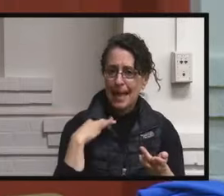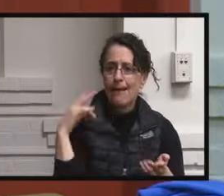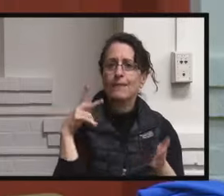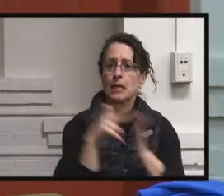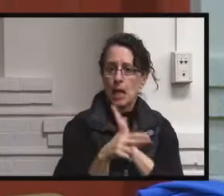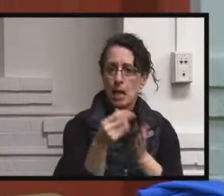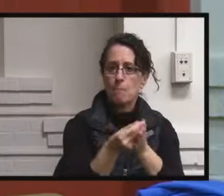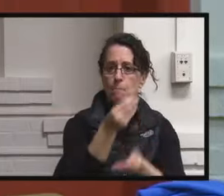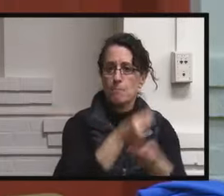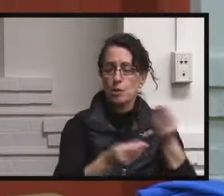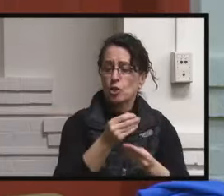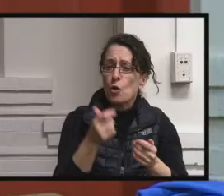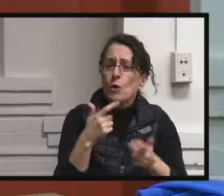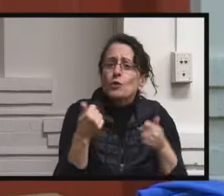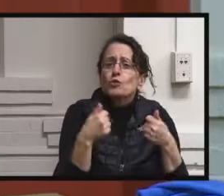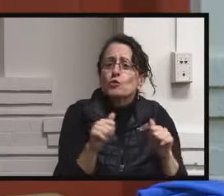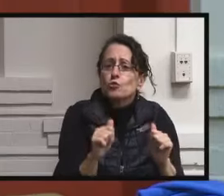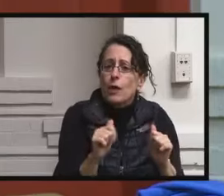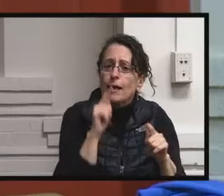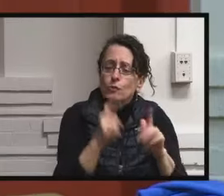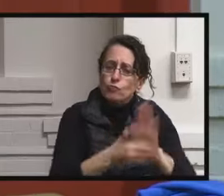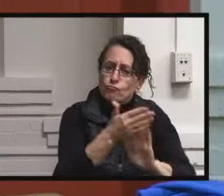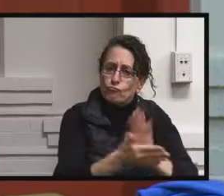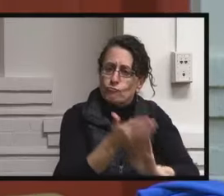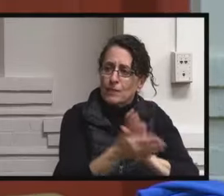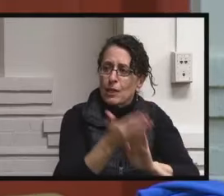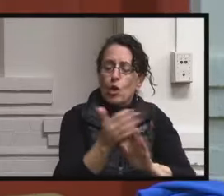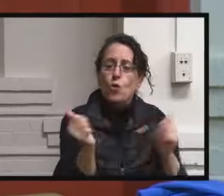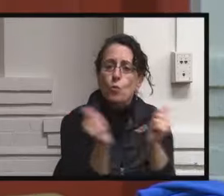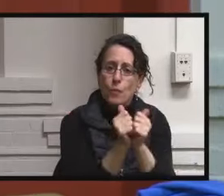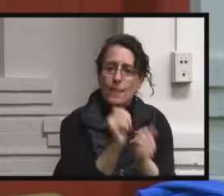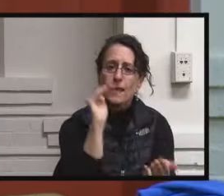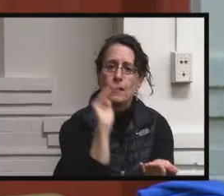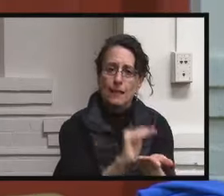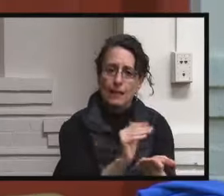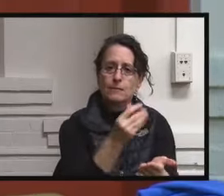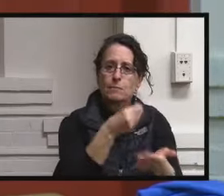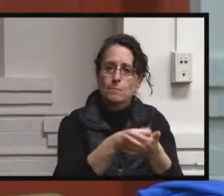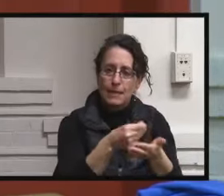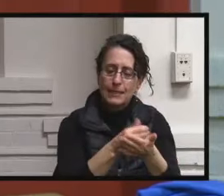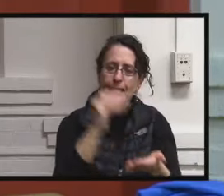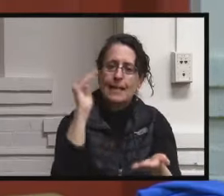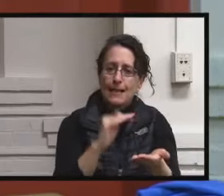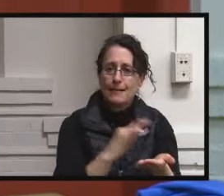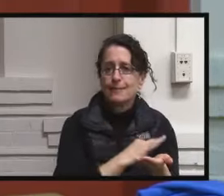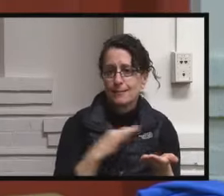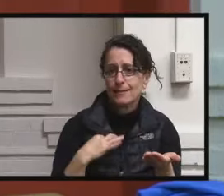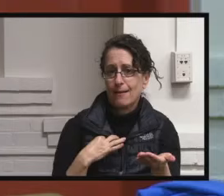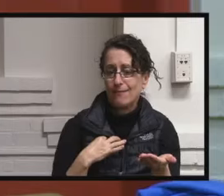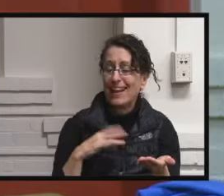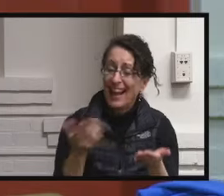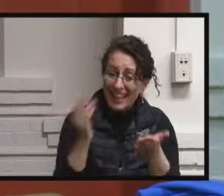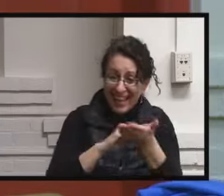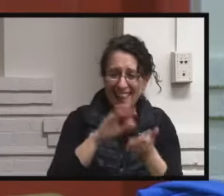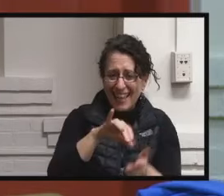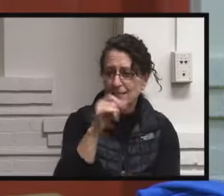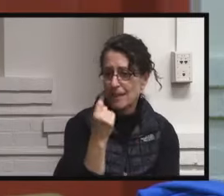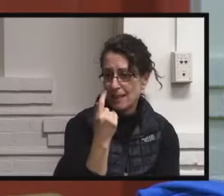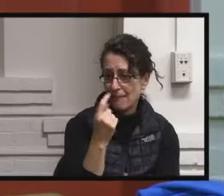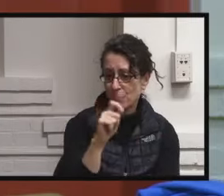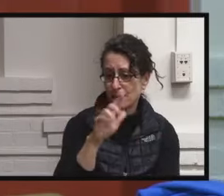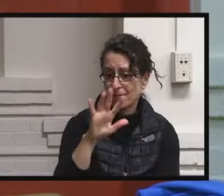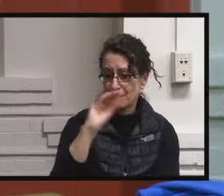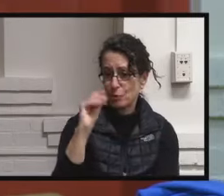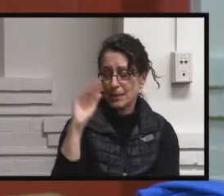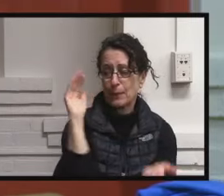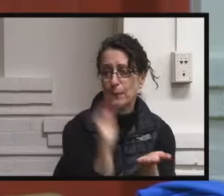actually operate at the level we're proposing. If you remember, I told you we reduced our budget by 11.5%. We're going to see